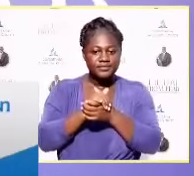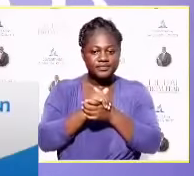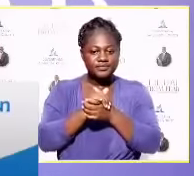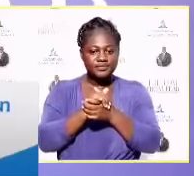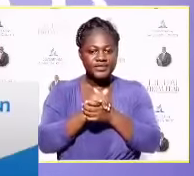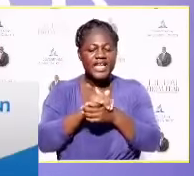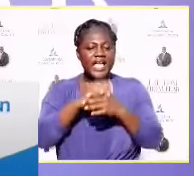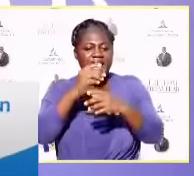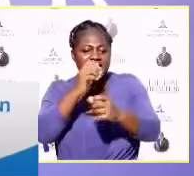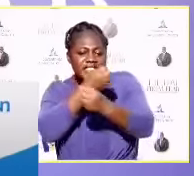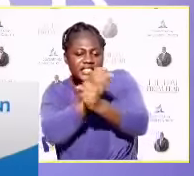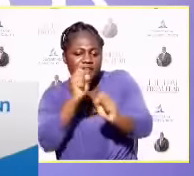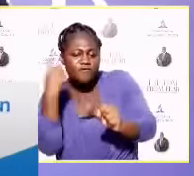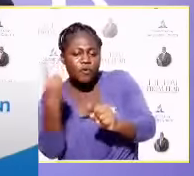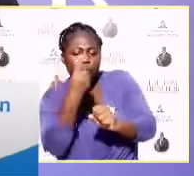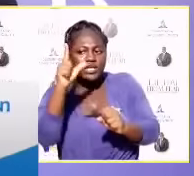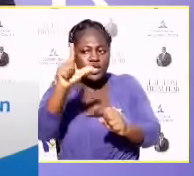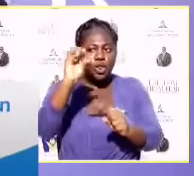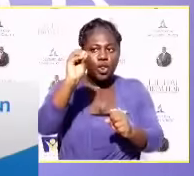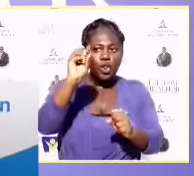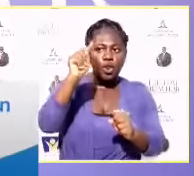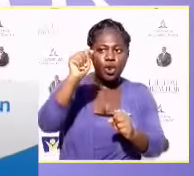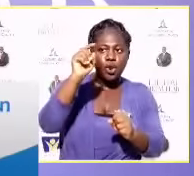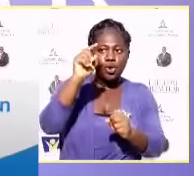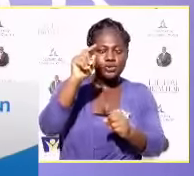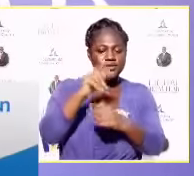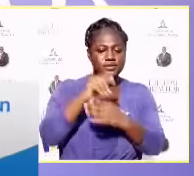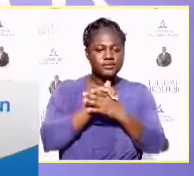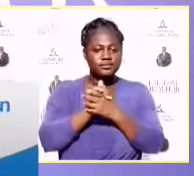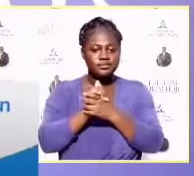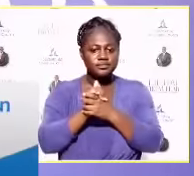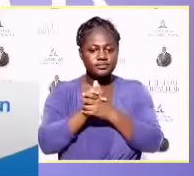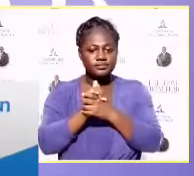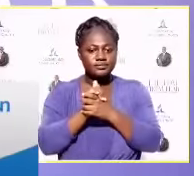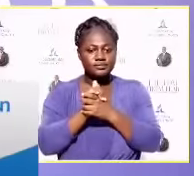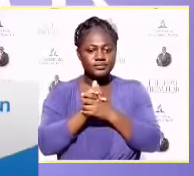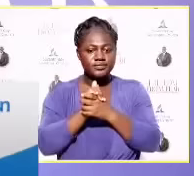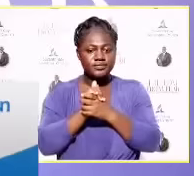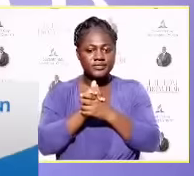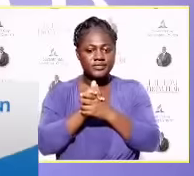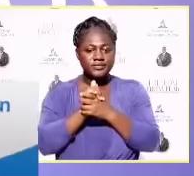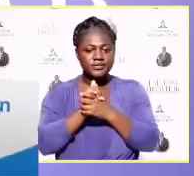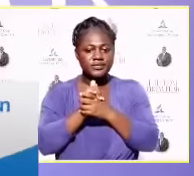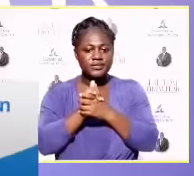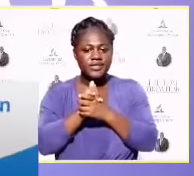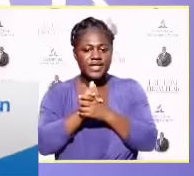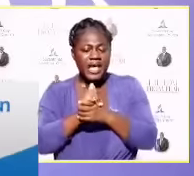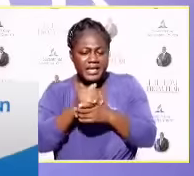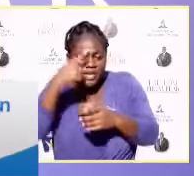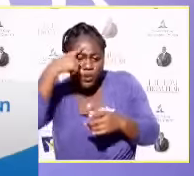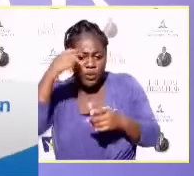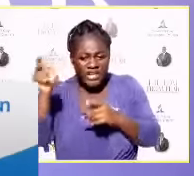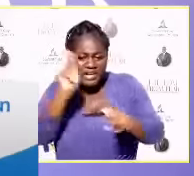just Lot. Vexed with the filthy conversation of the wicked.